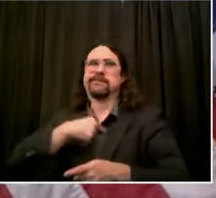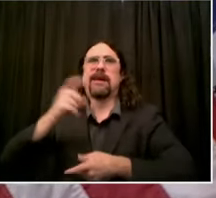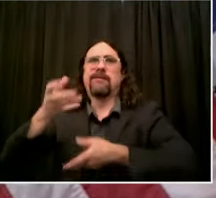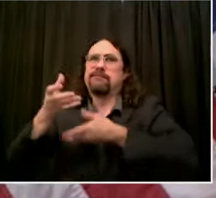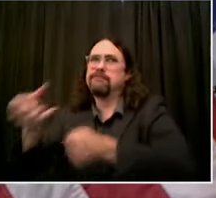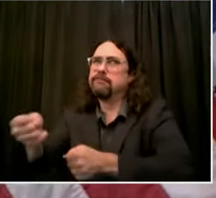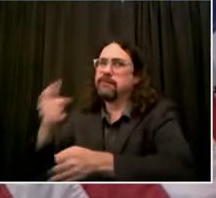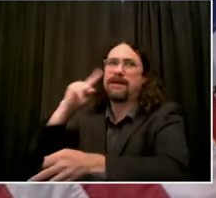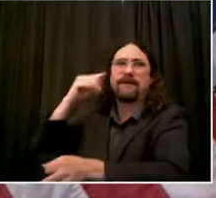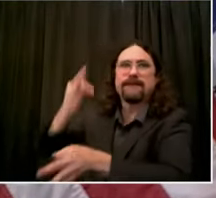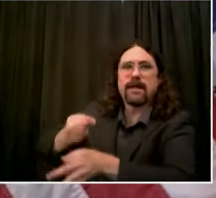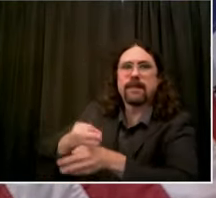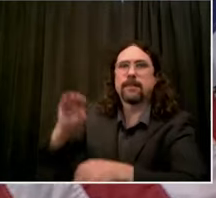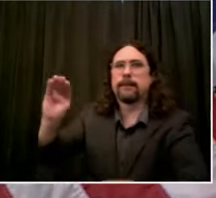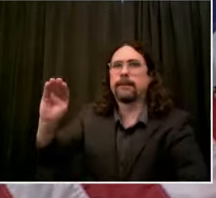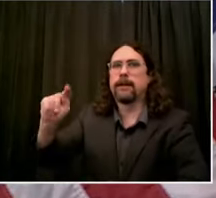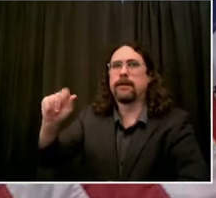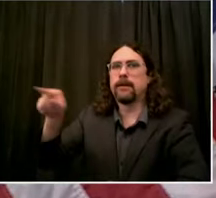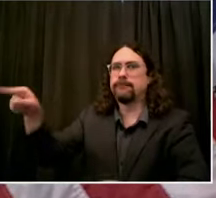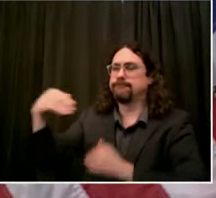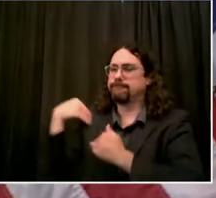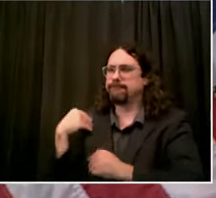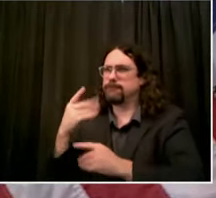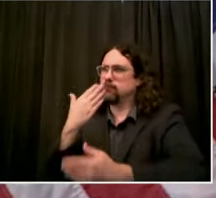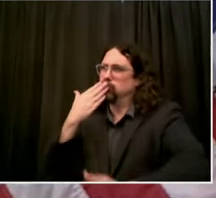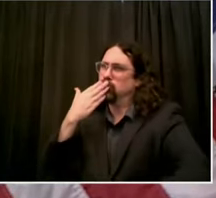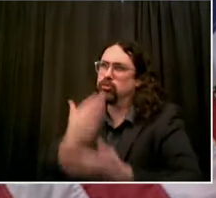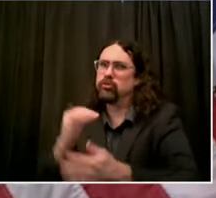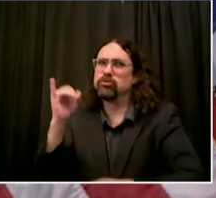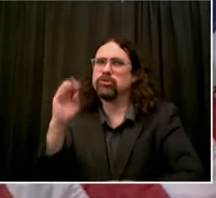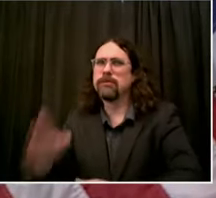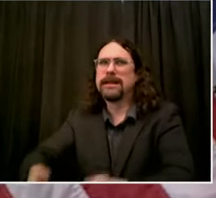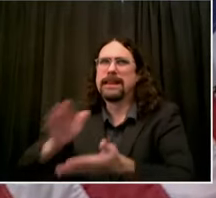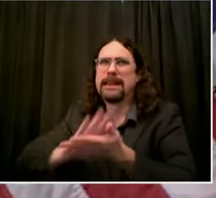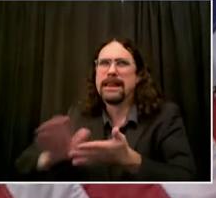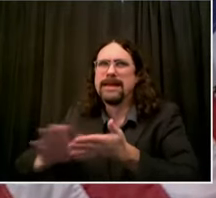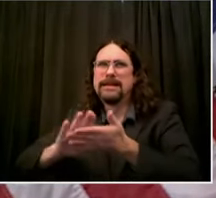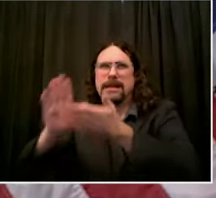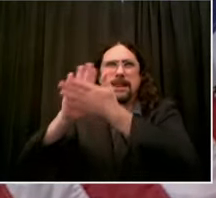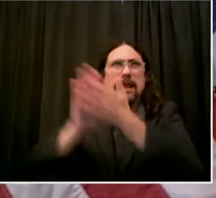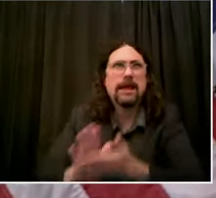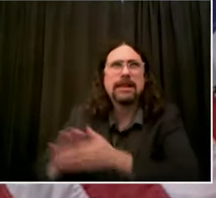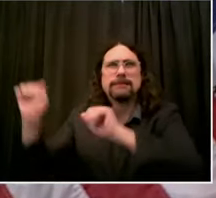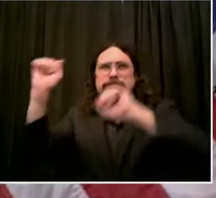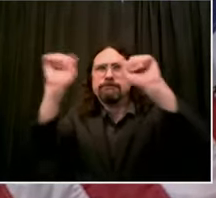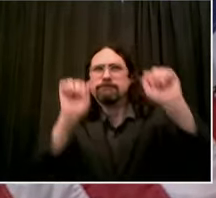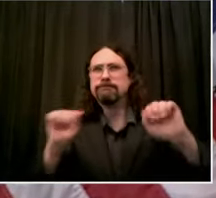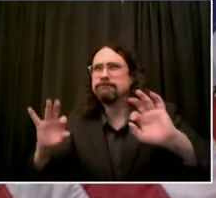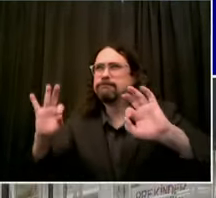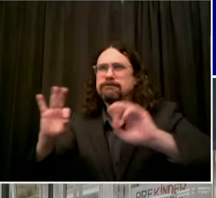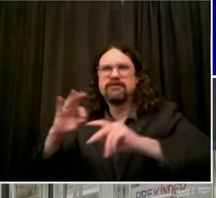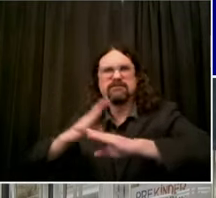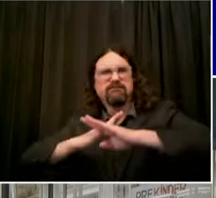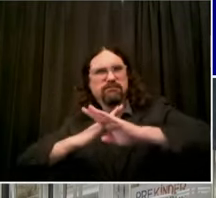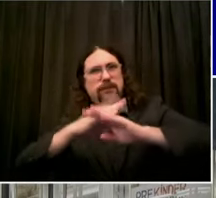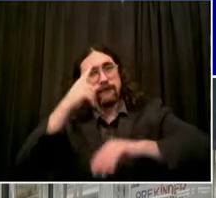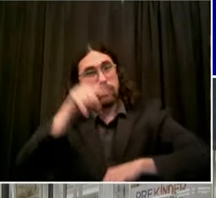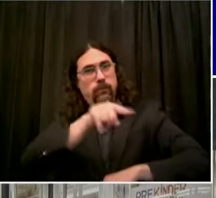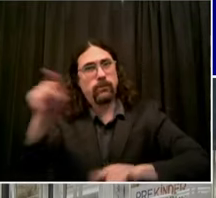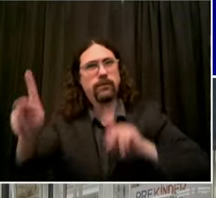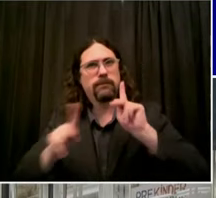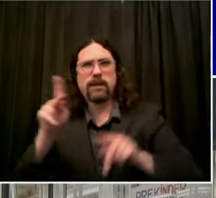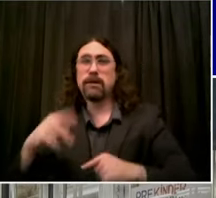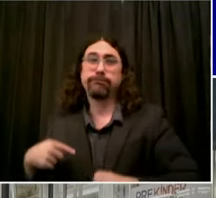better, and we want to partner with the MTA to get it done. So, yesterday, I put out